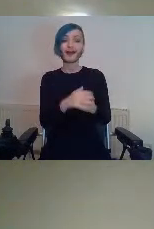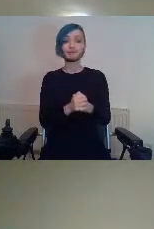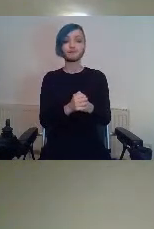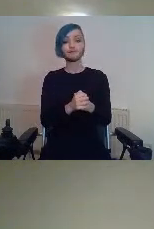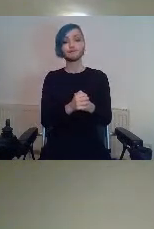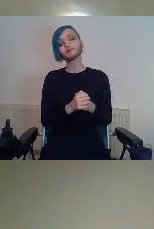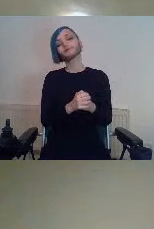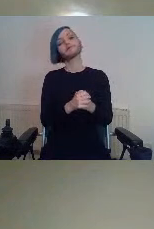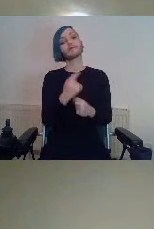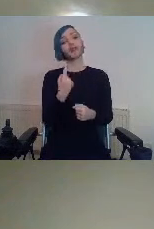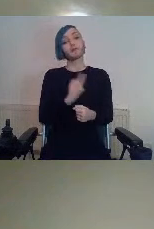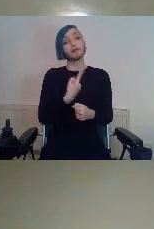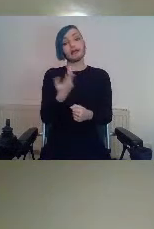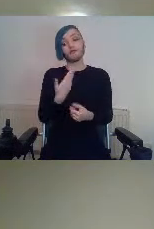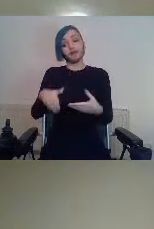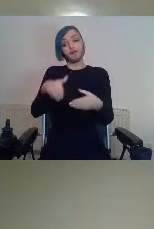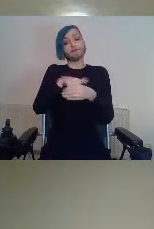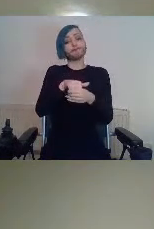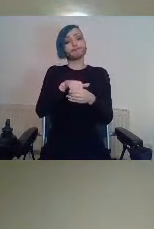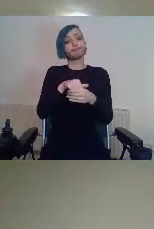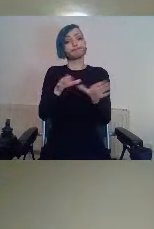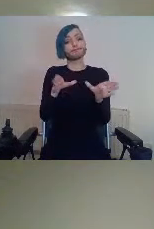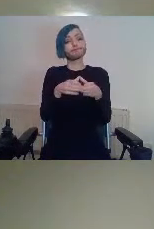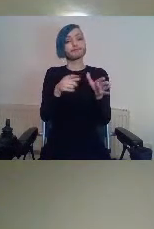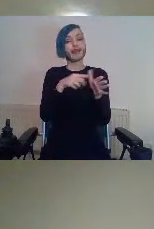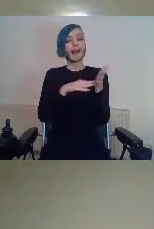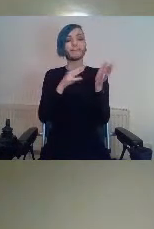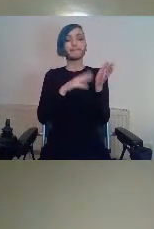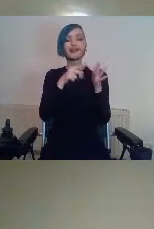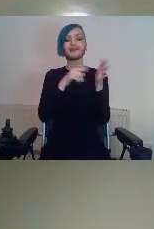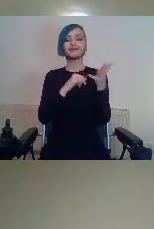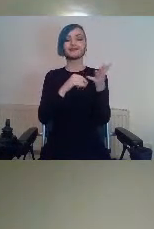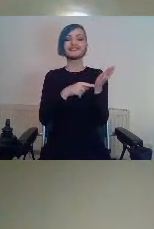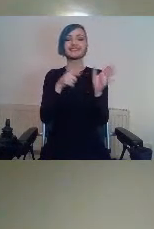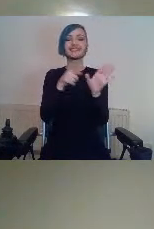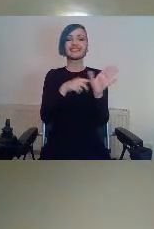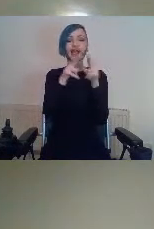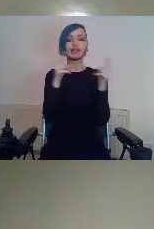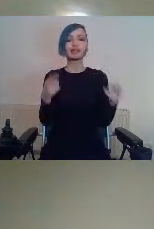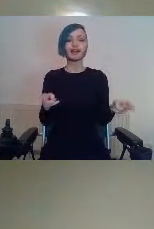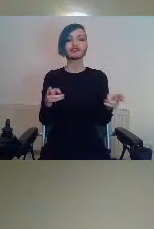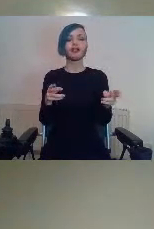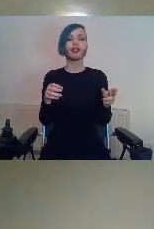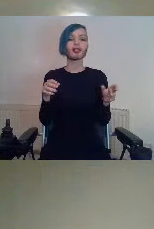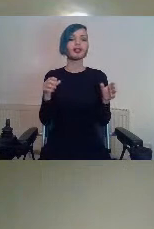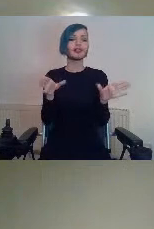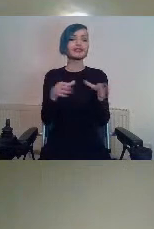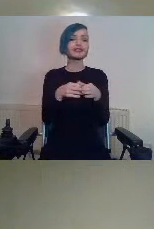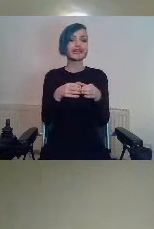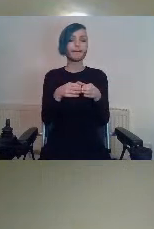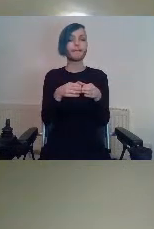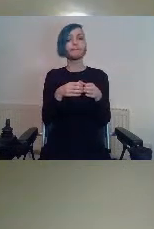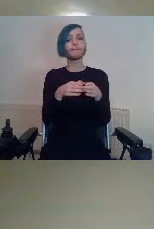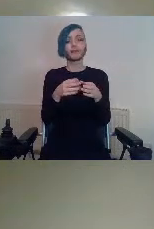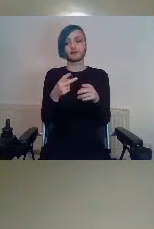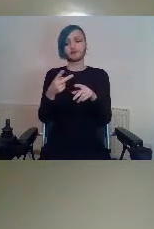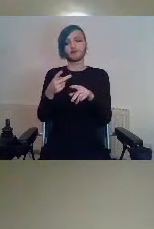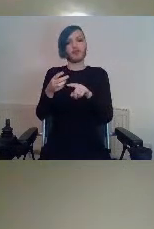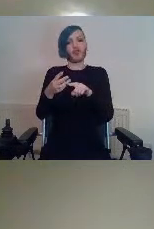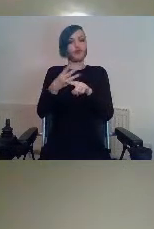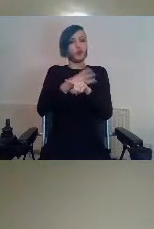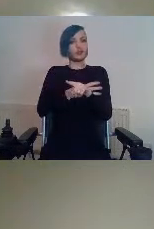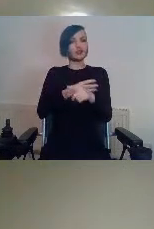I joined Amnesty only a few weeks ago. I was as the campaigning communities manager, and I have just been